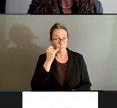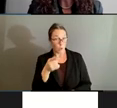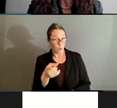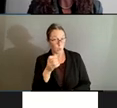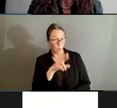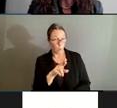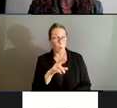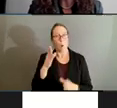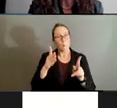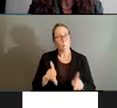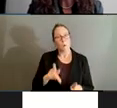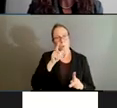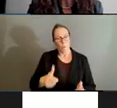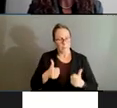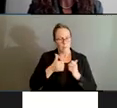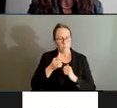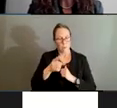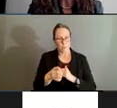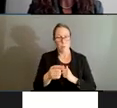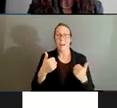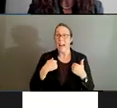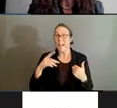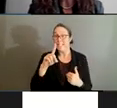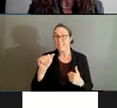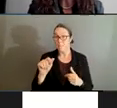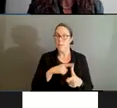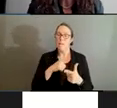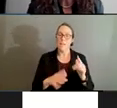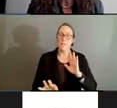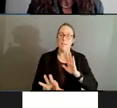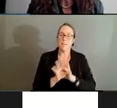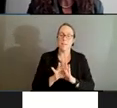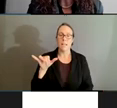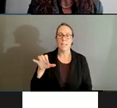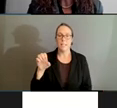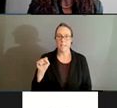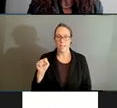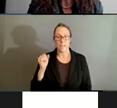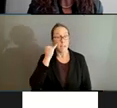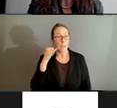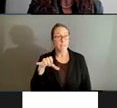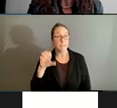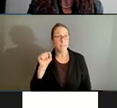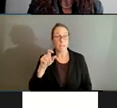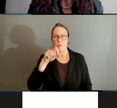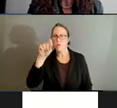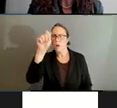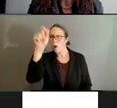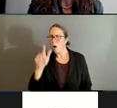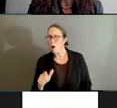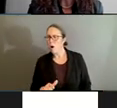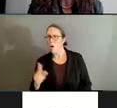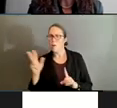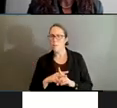disability, select yes, and it's talking specifically about this question, If yes, check all that apply or select